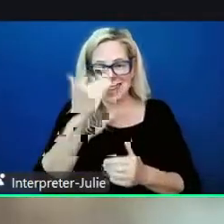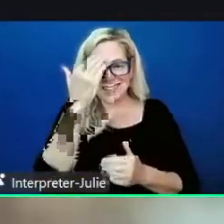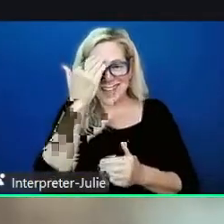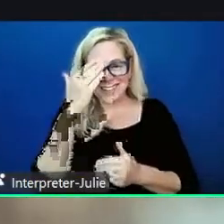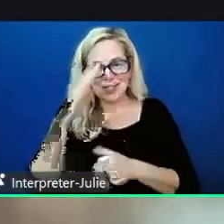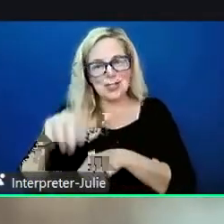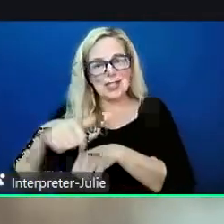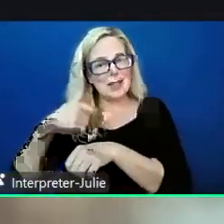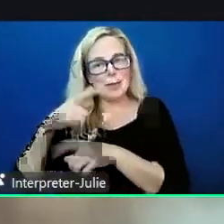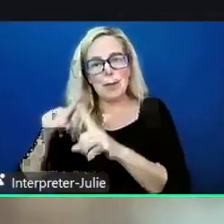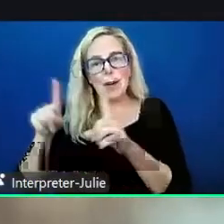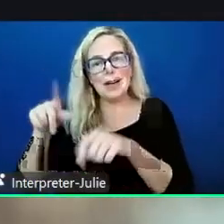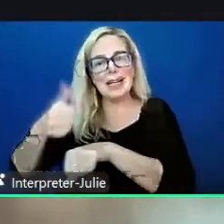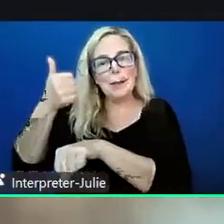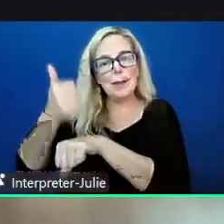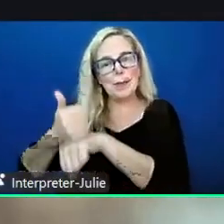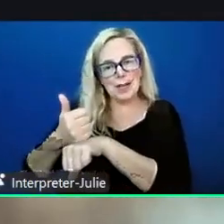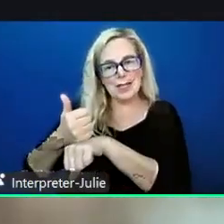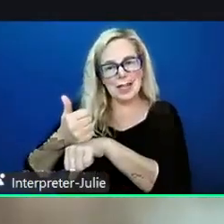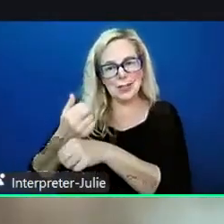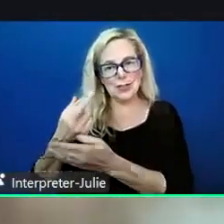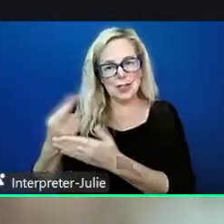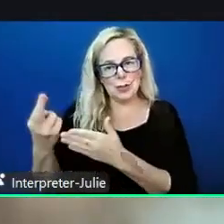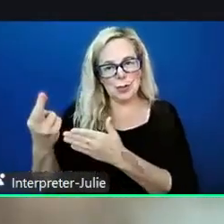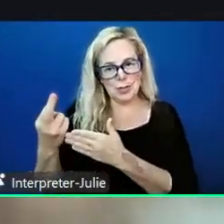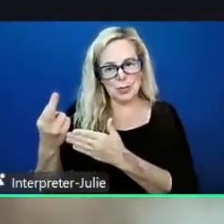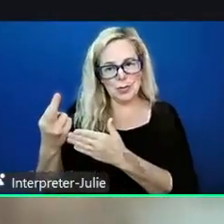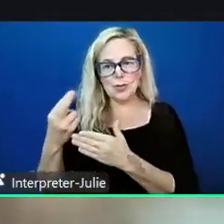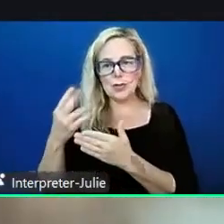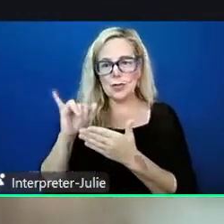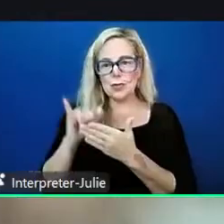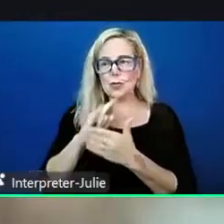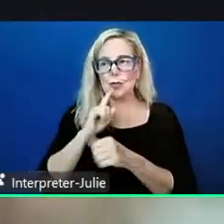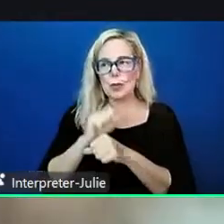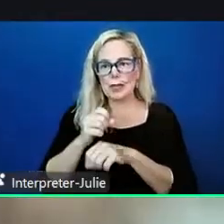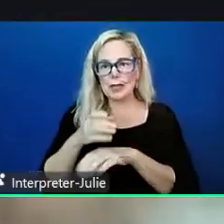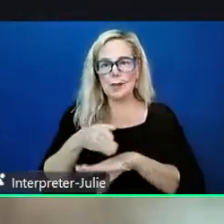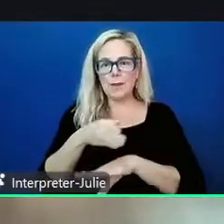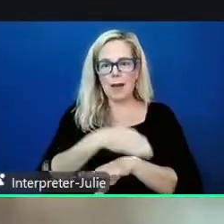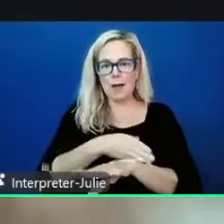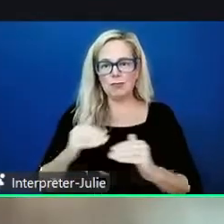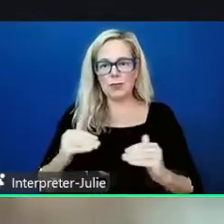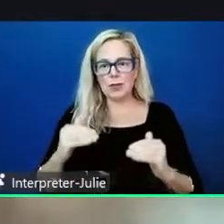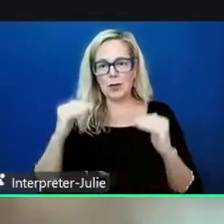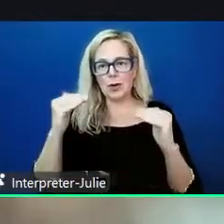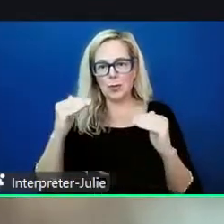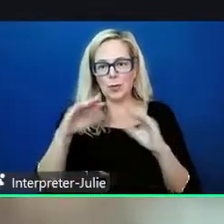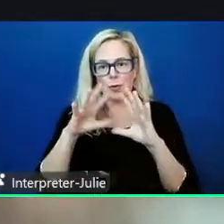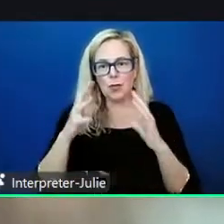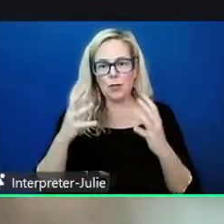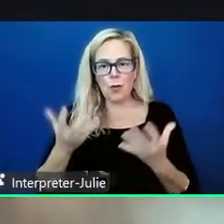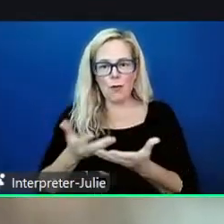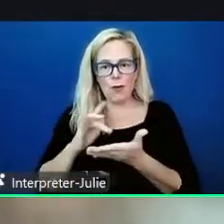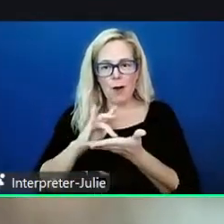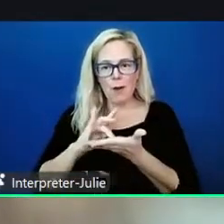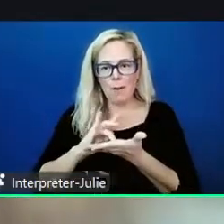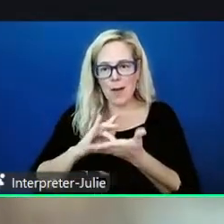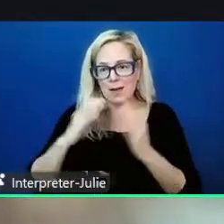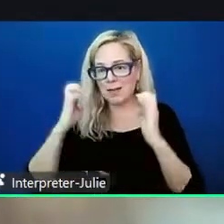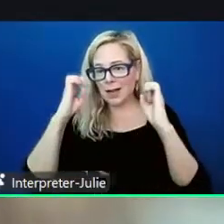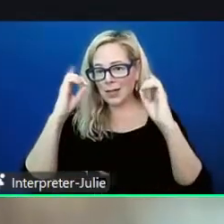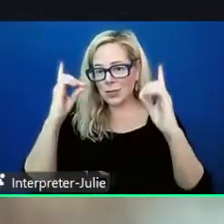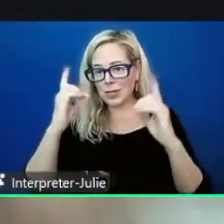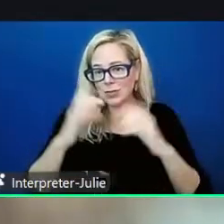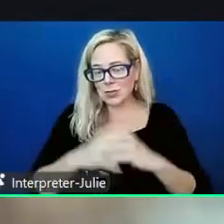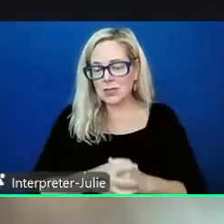resources, of these systems to better our overall medical education. So I want to pause here too and encourage you to